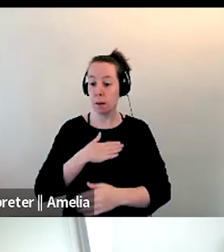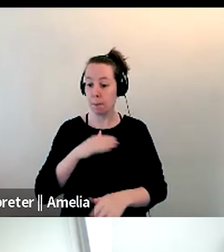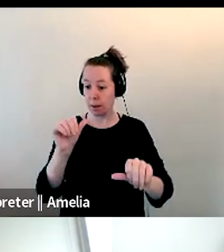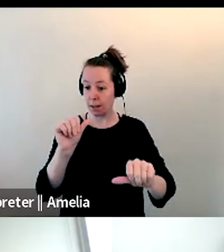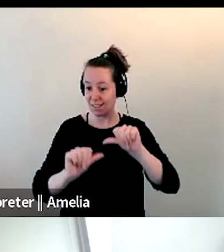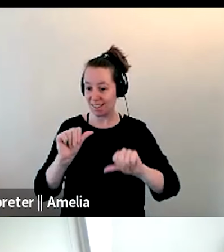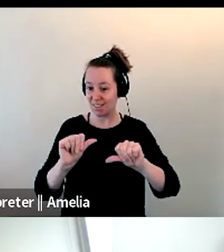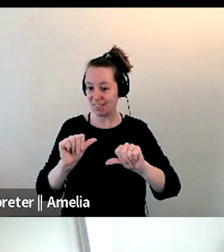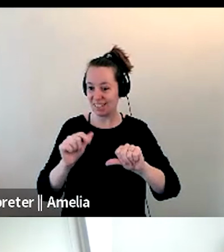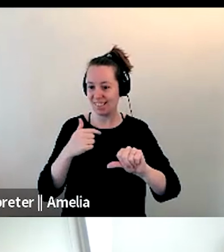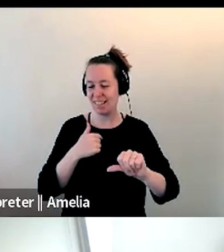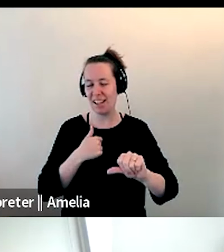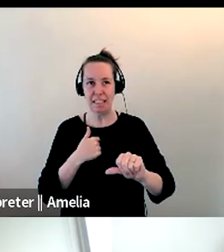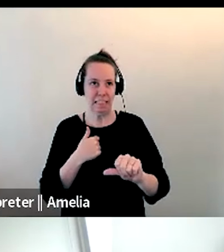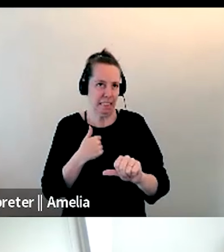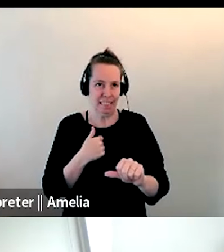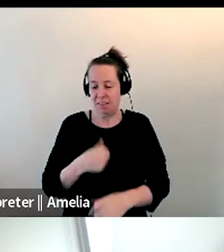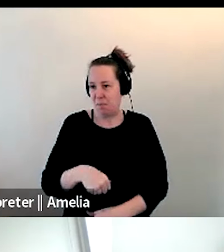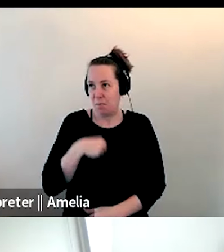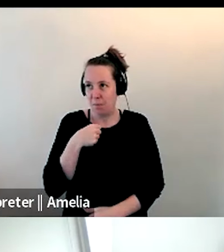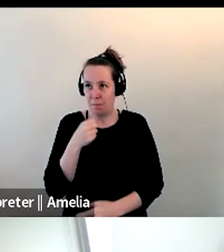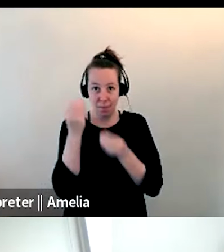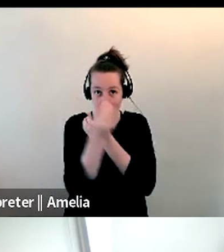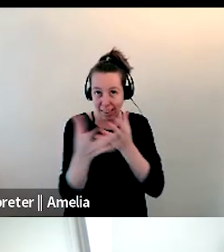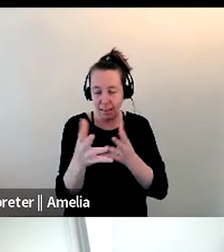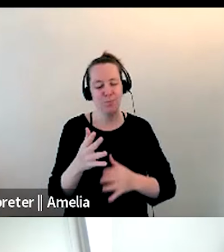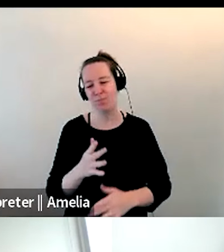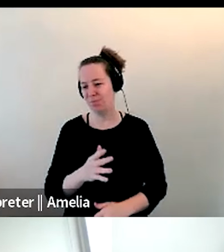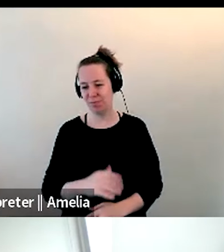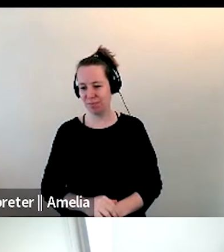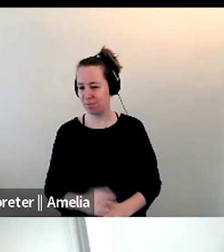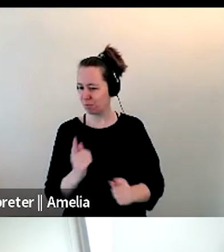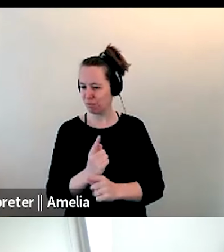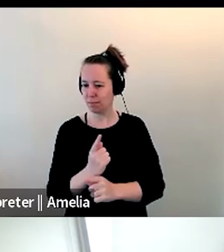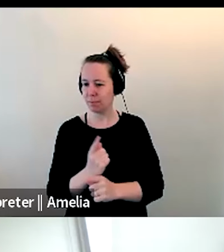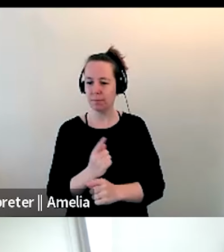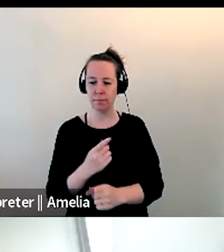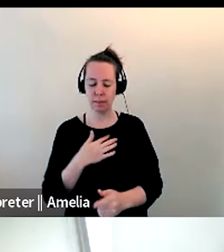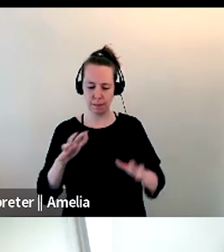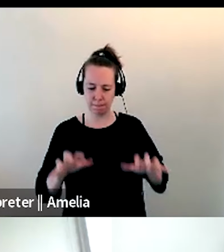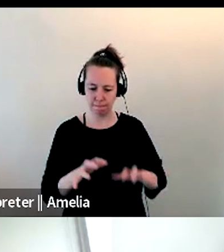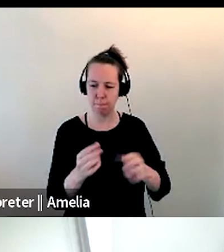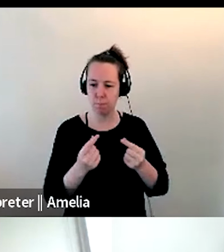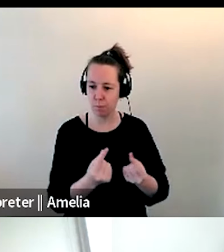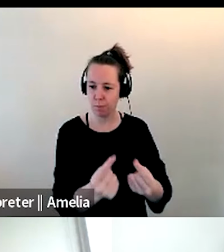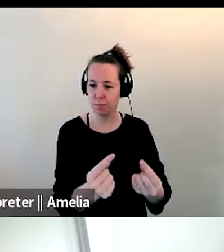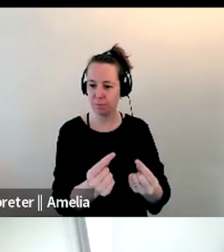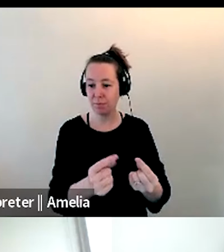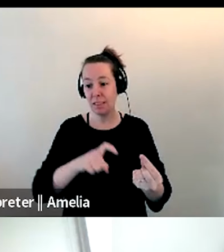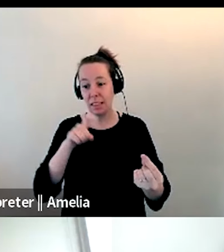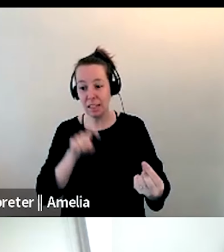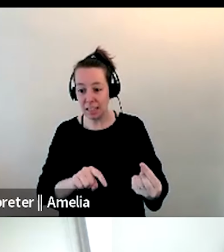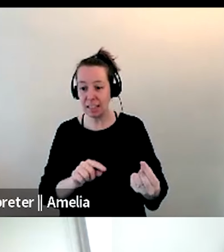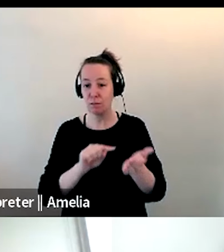too modest, which was interesting to me as I've heard it from colleagues in my field. And in the field I'm currently in, which is academia, you really kind of need to be your